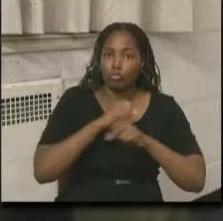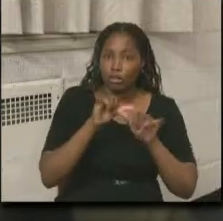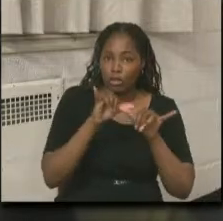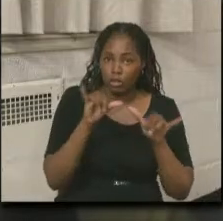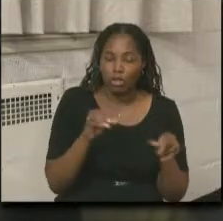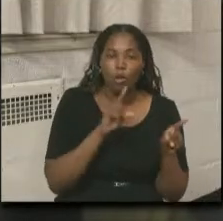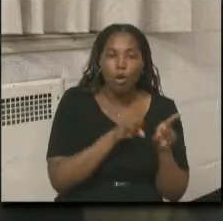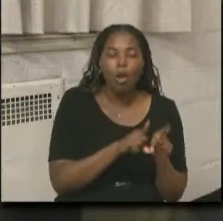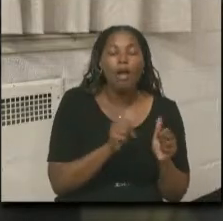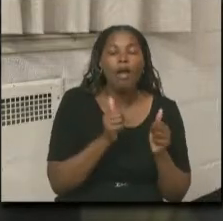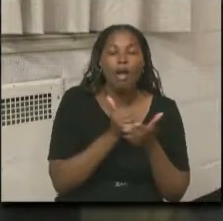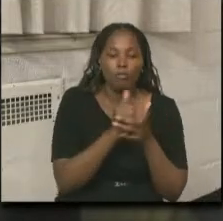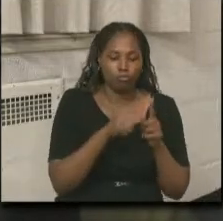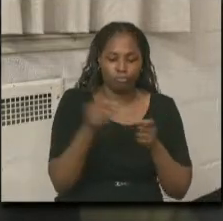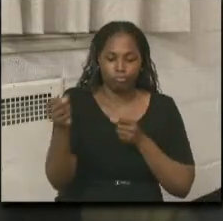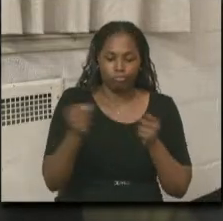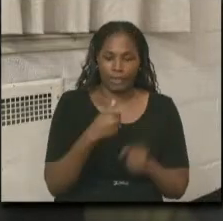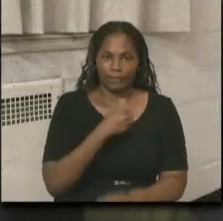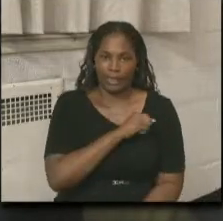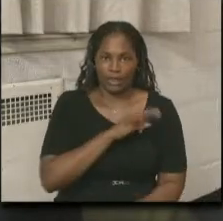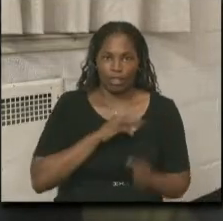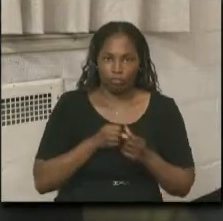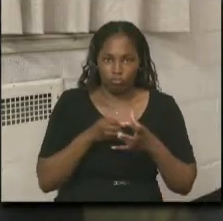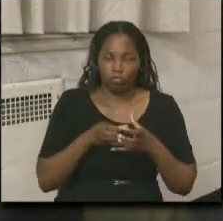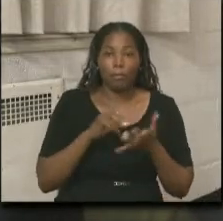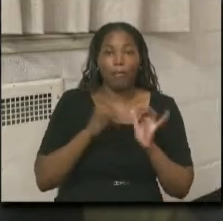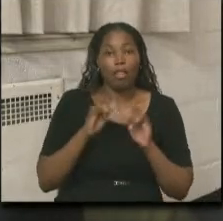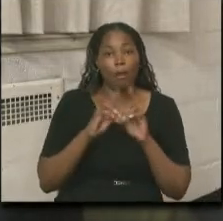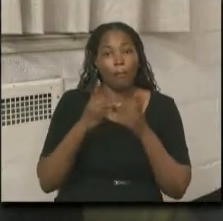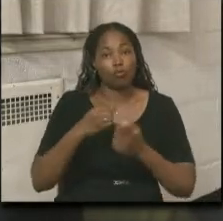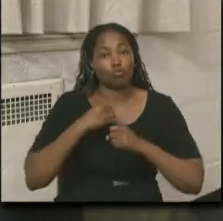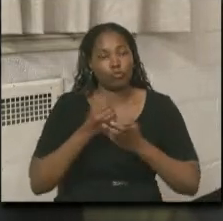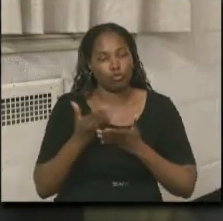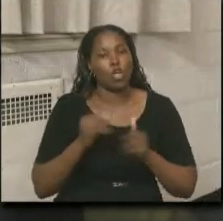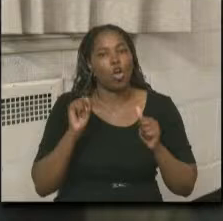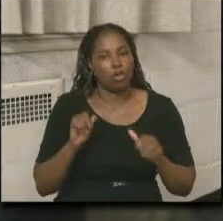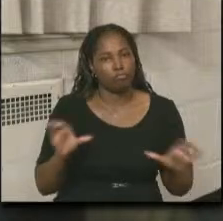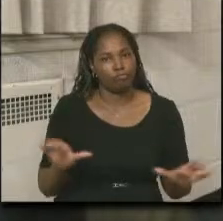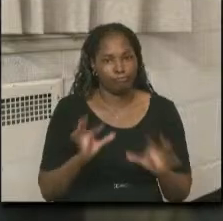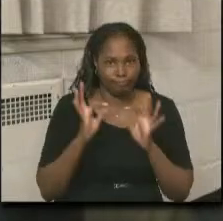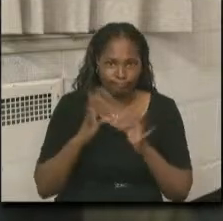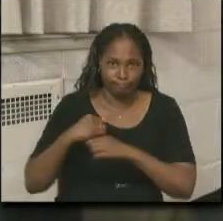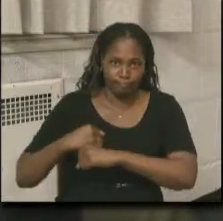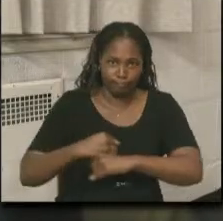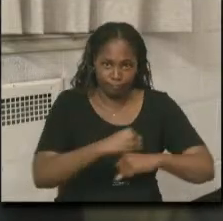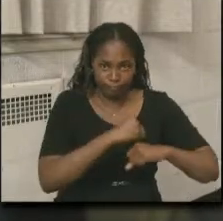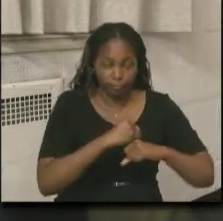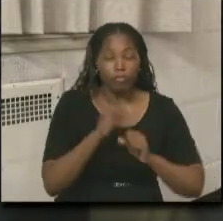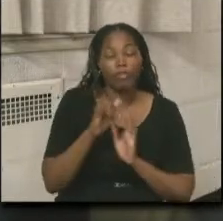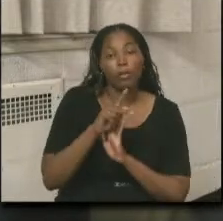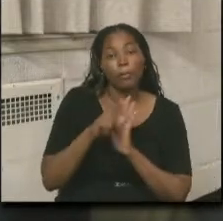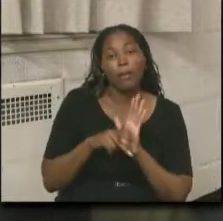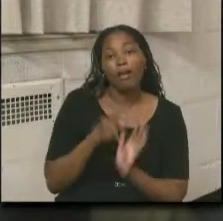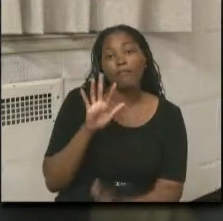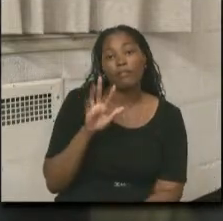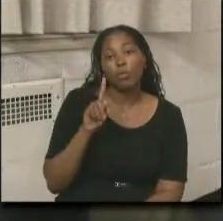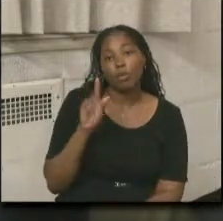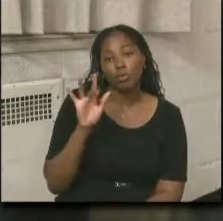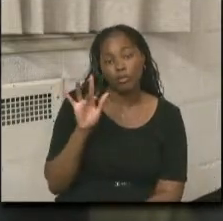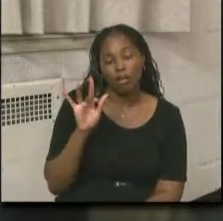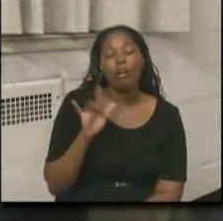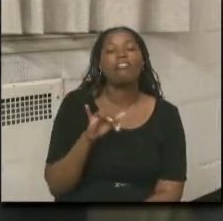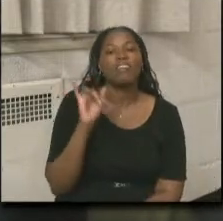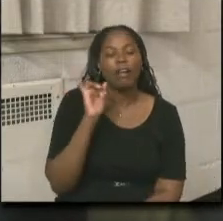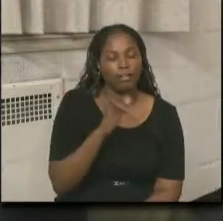the personnel approved so that the Department of Security Services can perform the protective services required. Board Policy 5125, Student